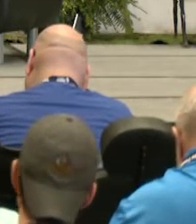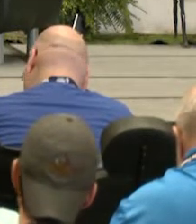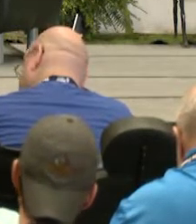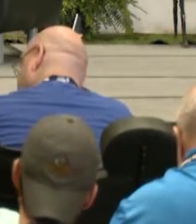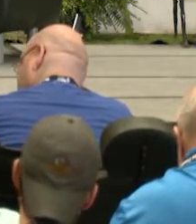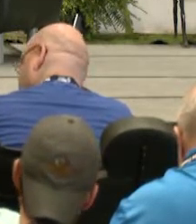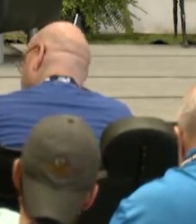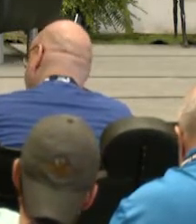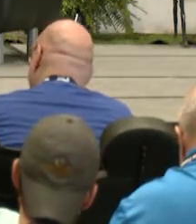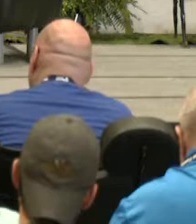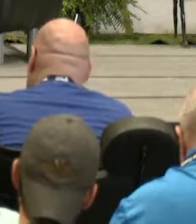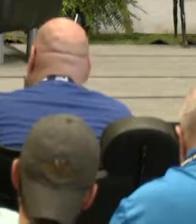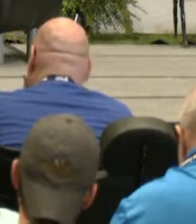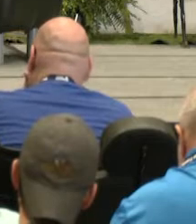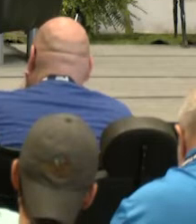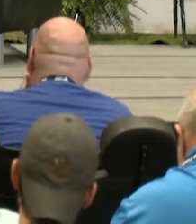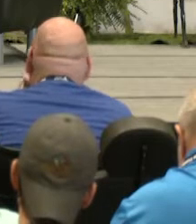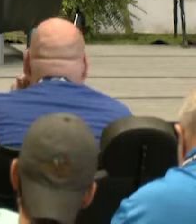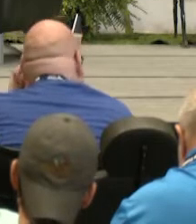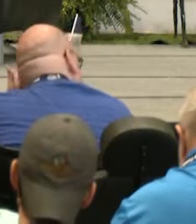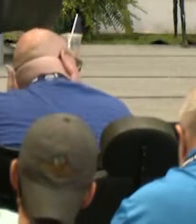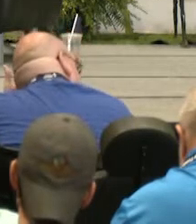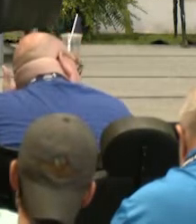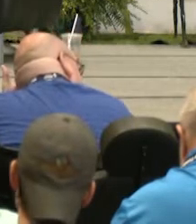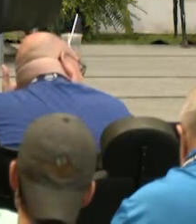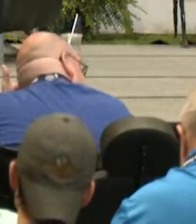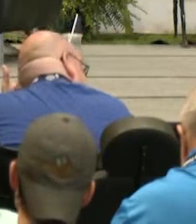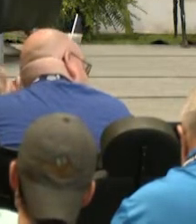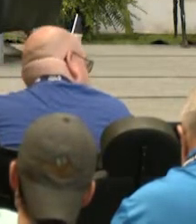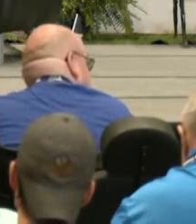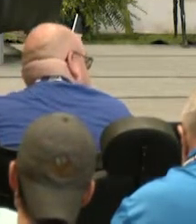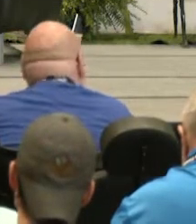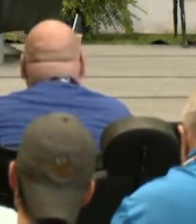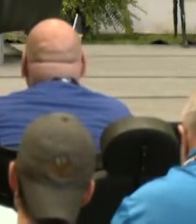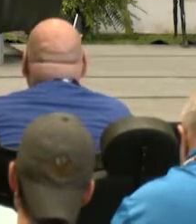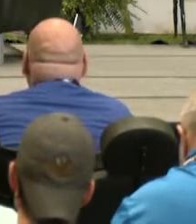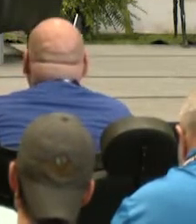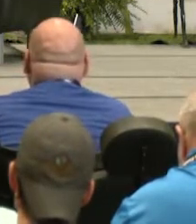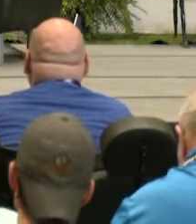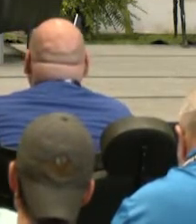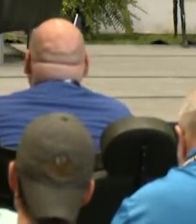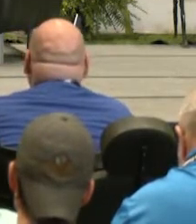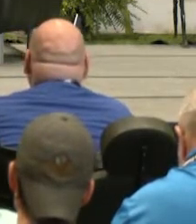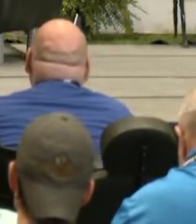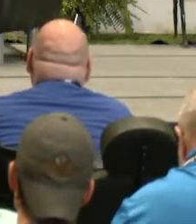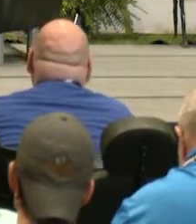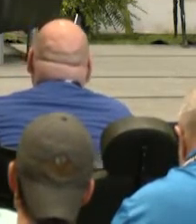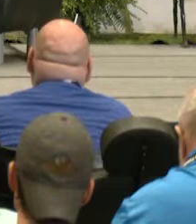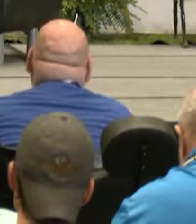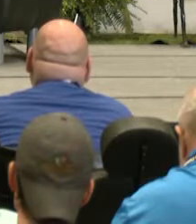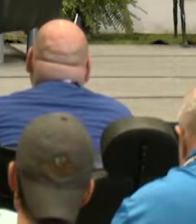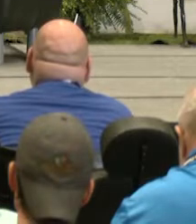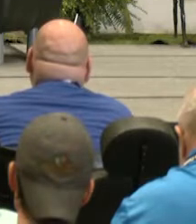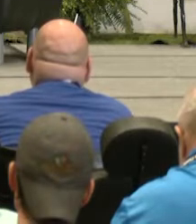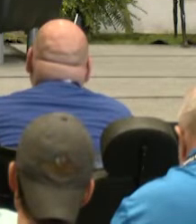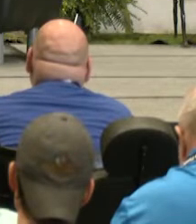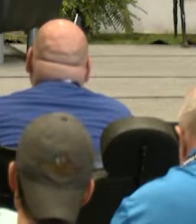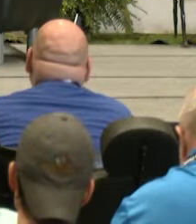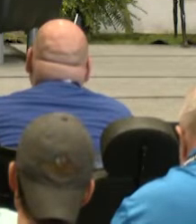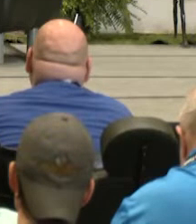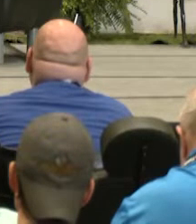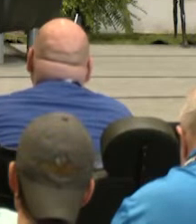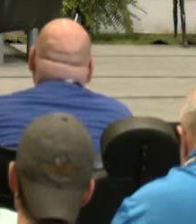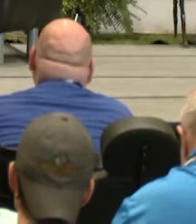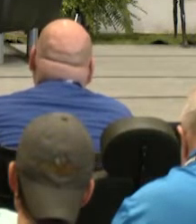it is booking the people. Generally, the way I like doing it the most is if there's somebody who I want to have a conversation